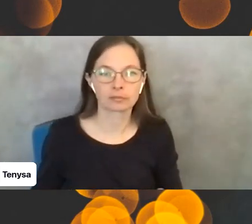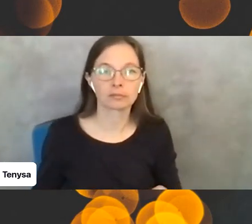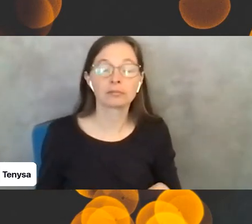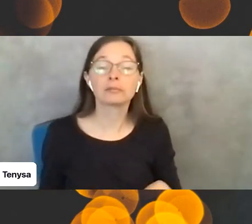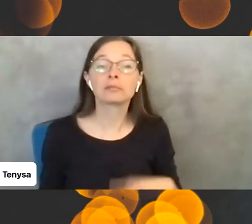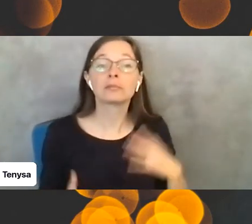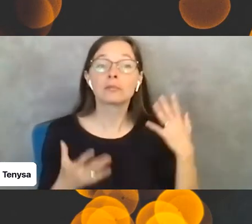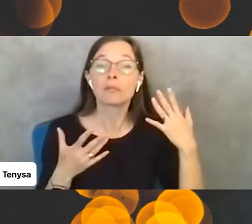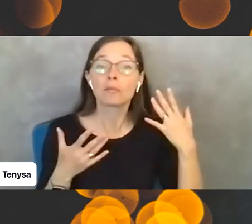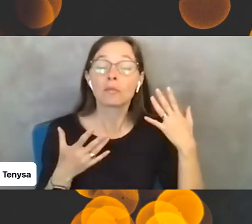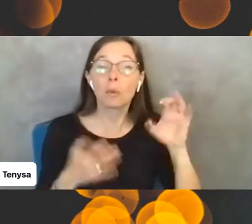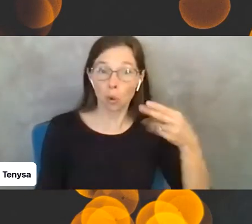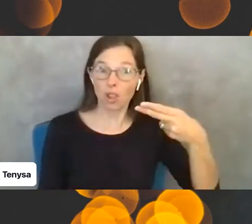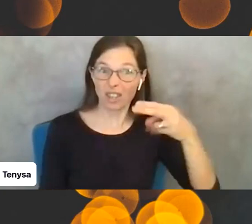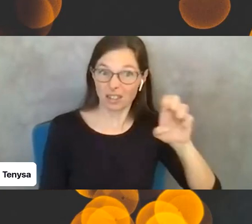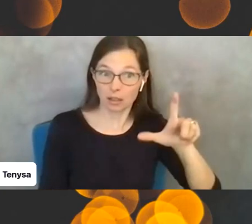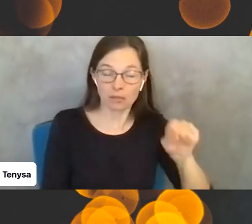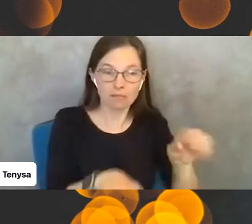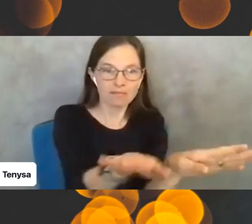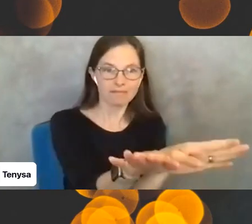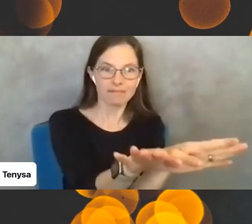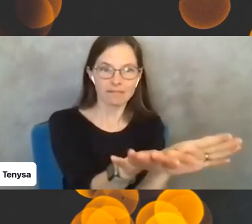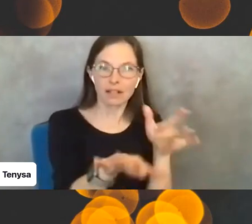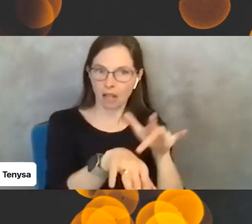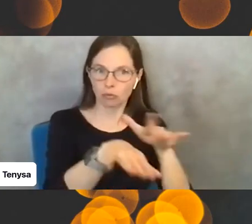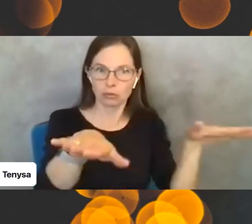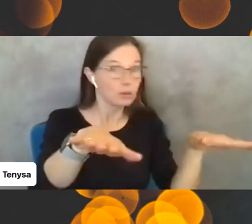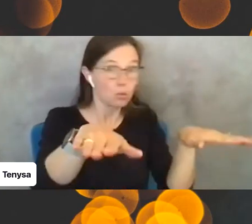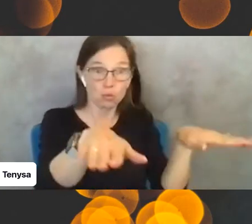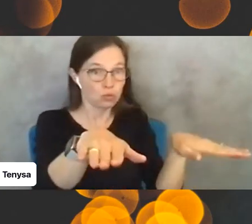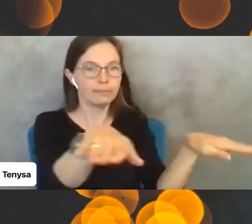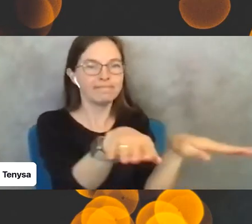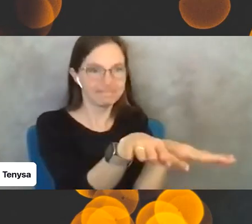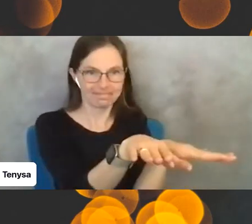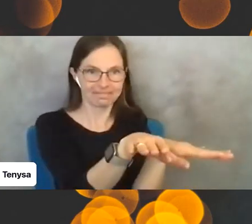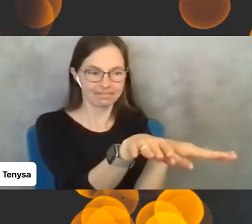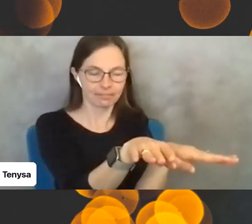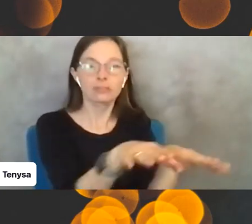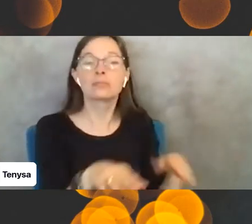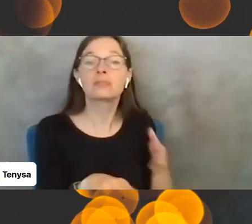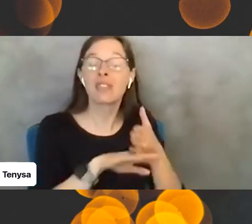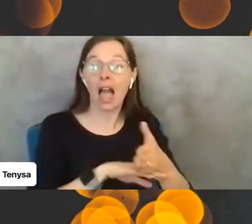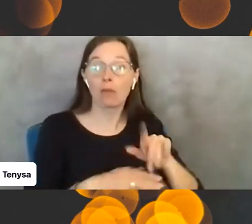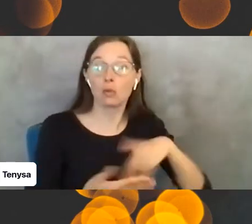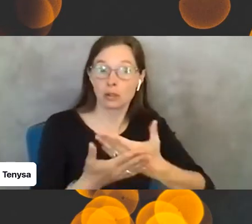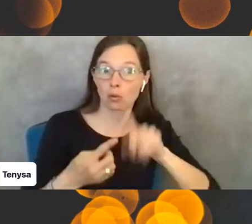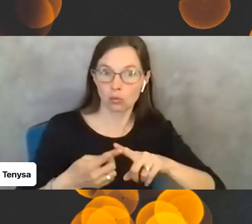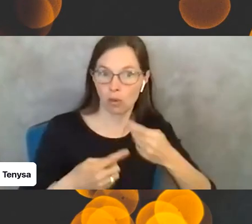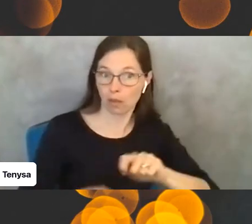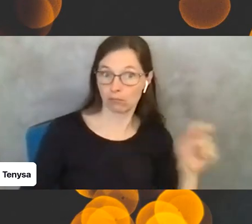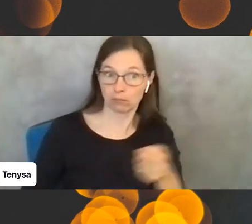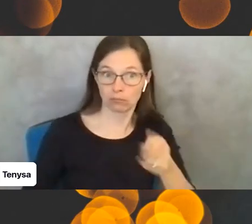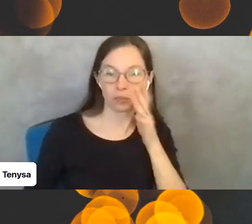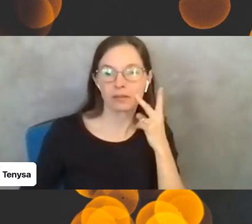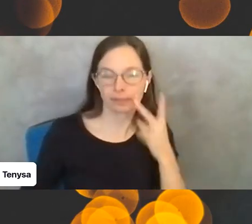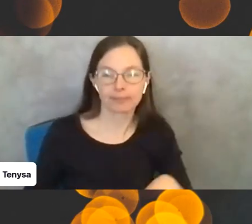heels to be touching. This is so once you get to the on guard, you'll see. But so left leg